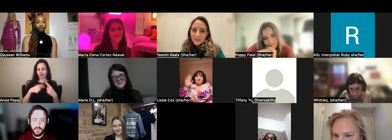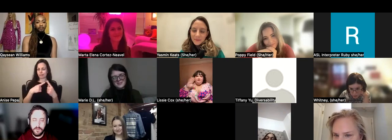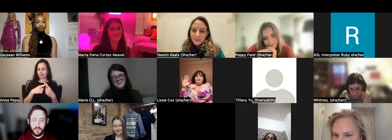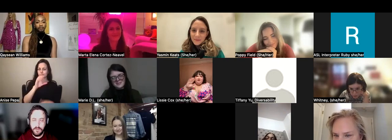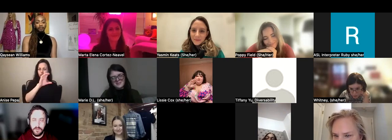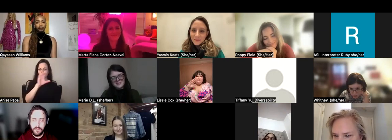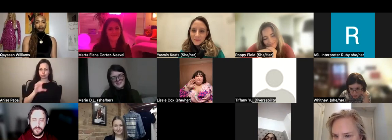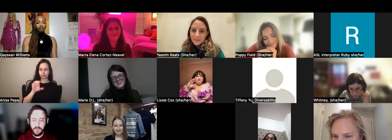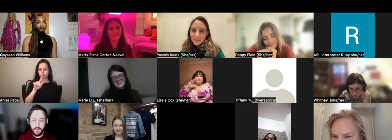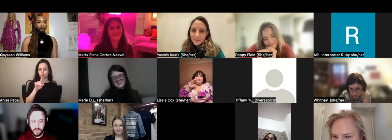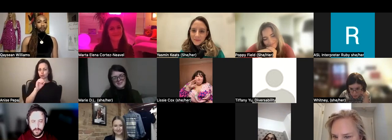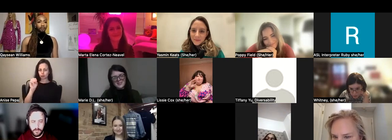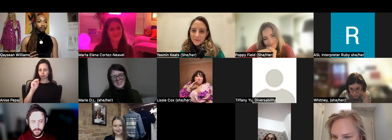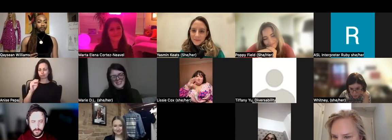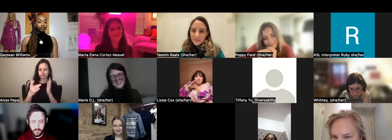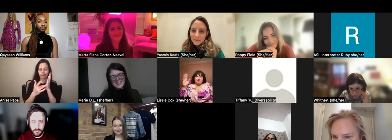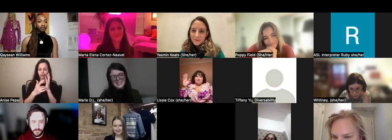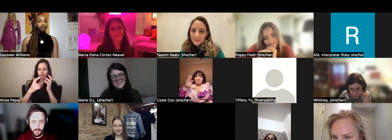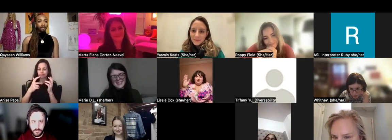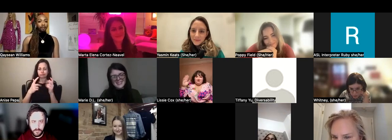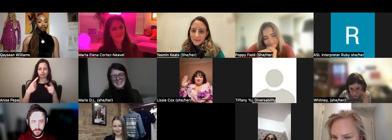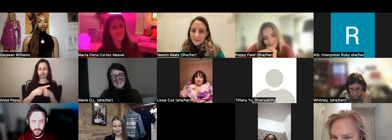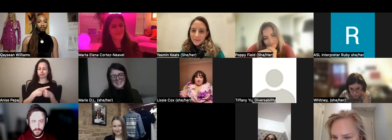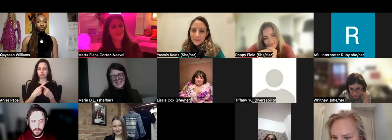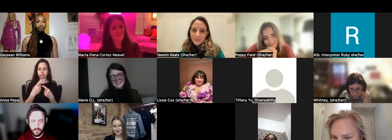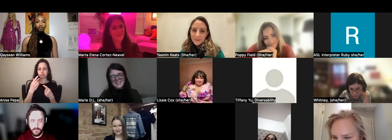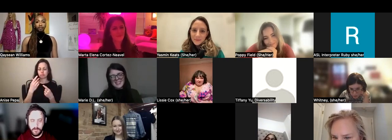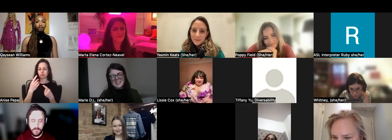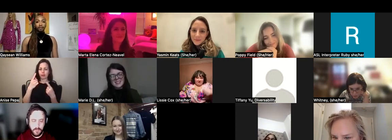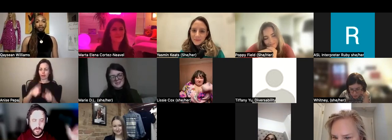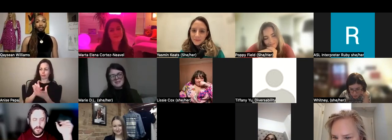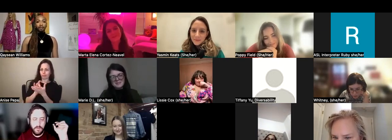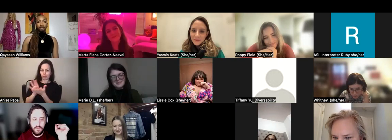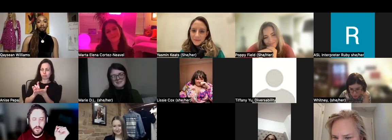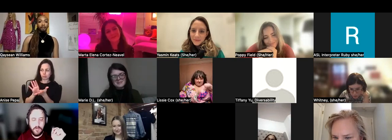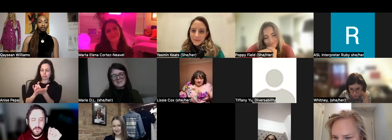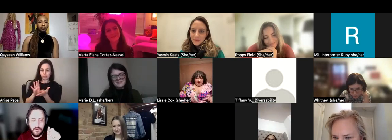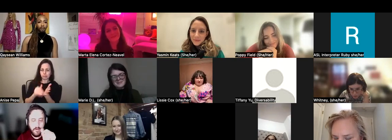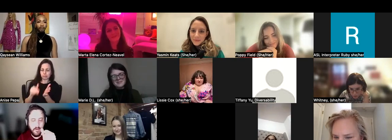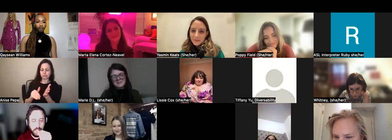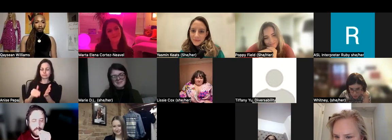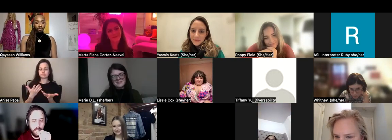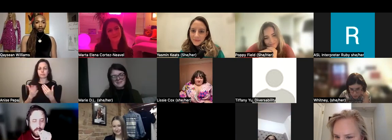I have no idea why it just kept kicking me out, but